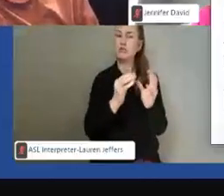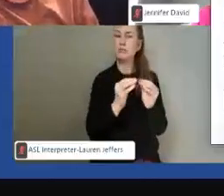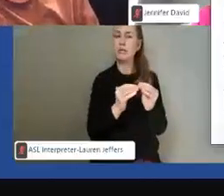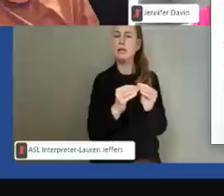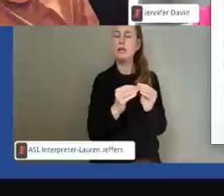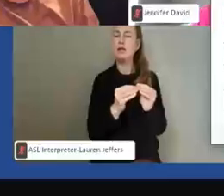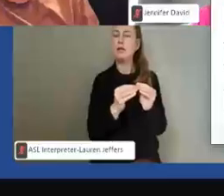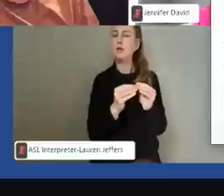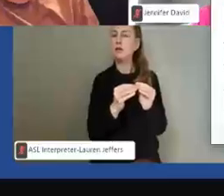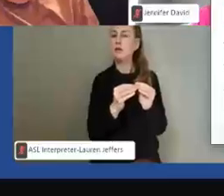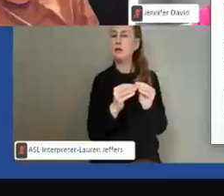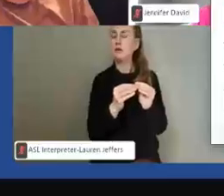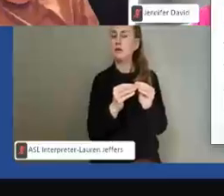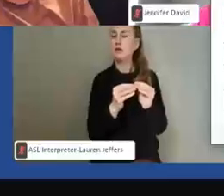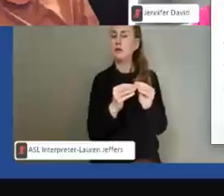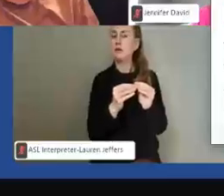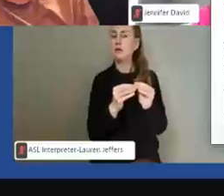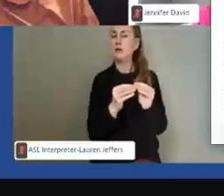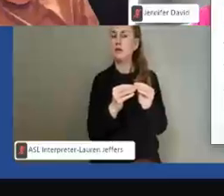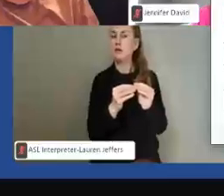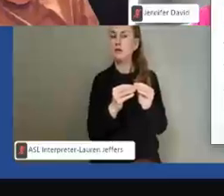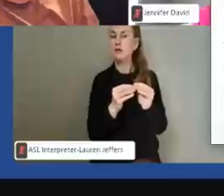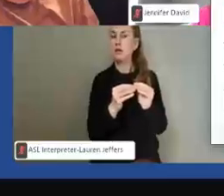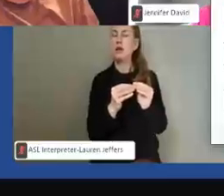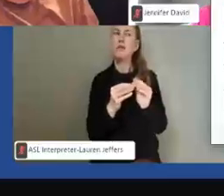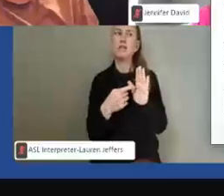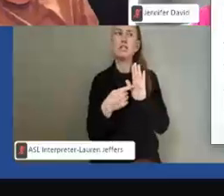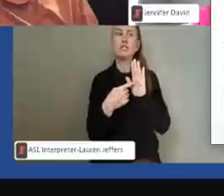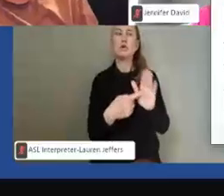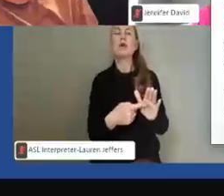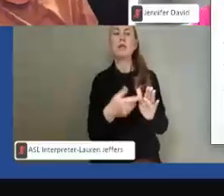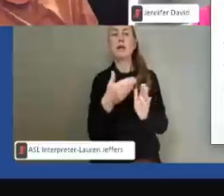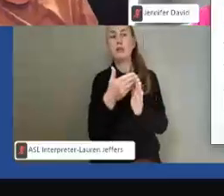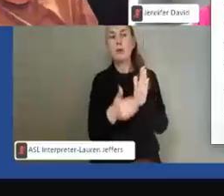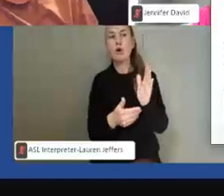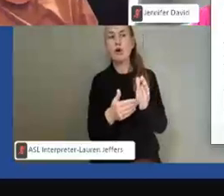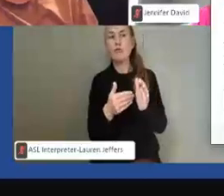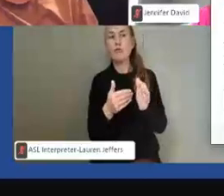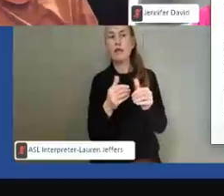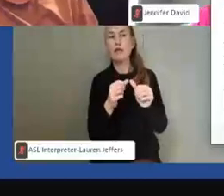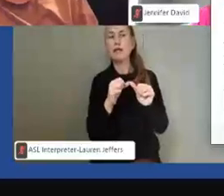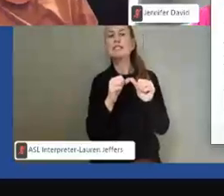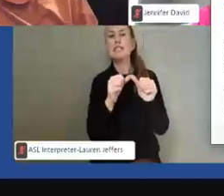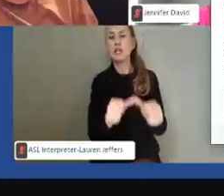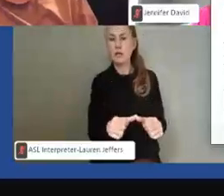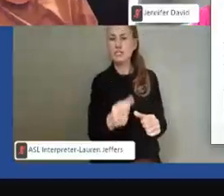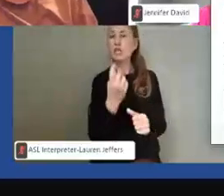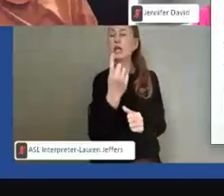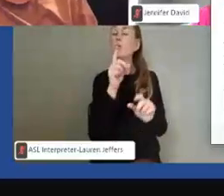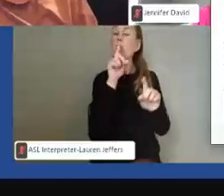the aspects and bringing it forward. So like there would be like one report instead